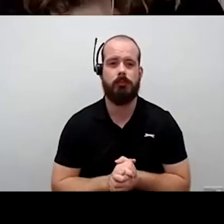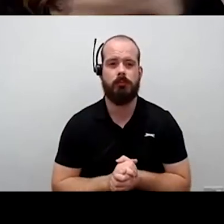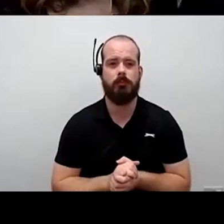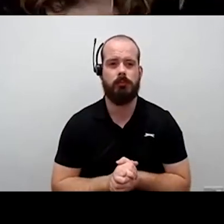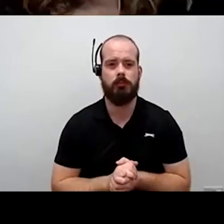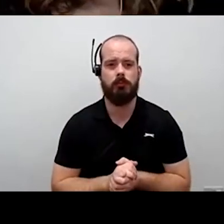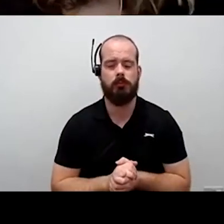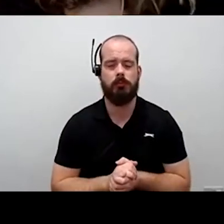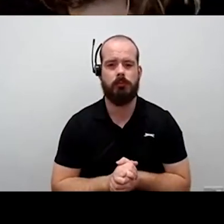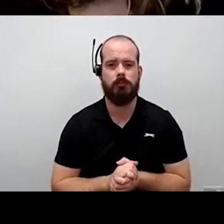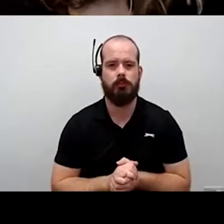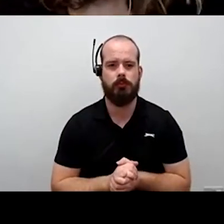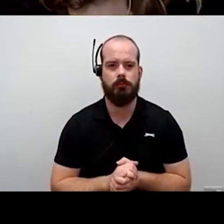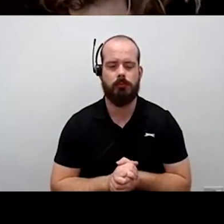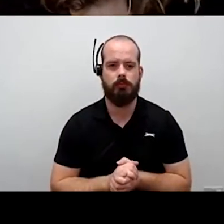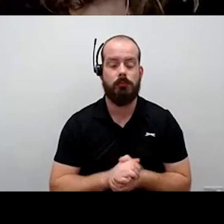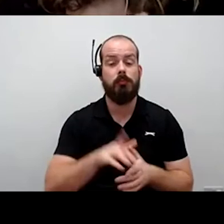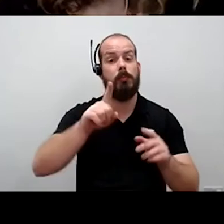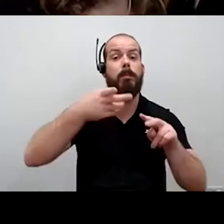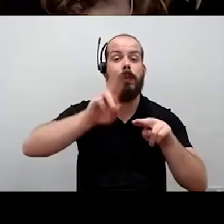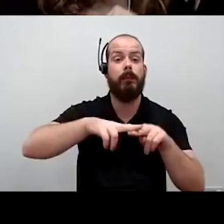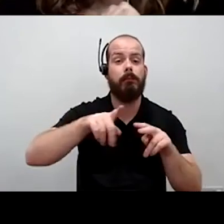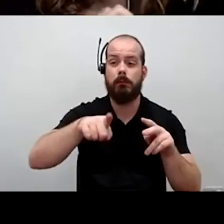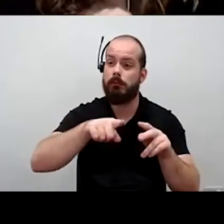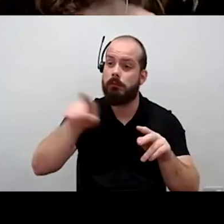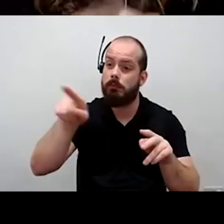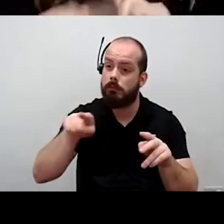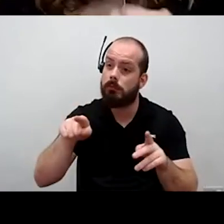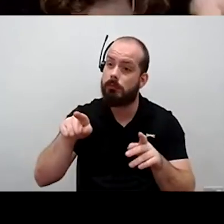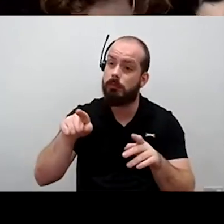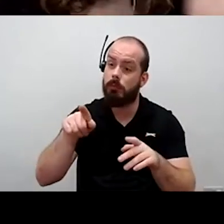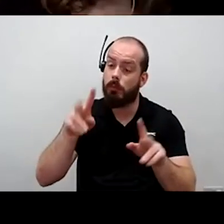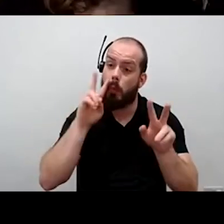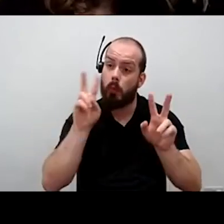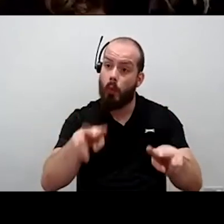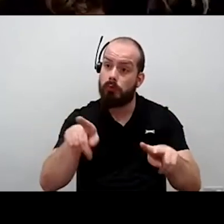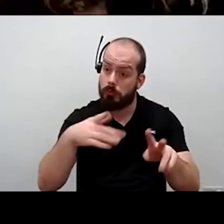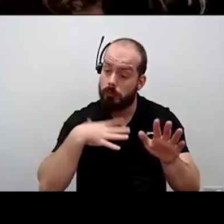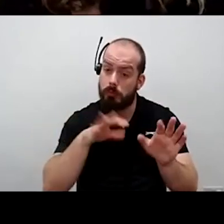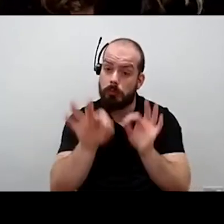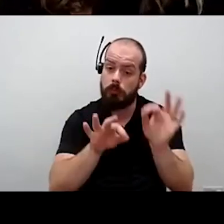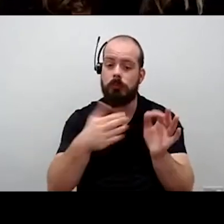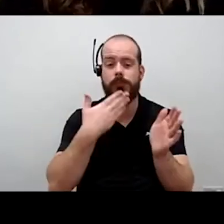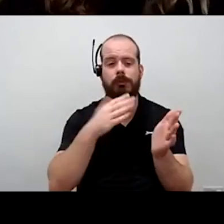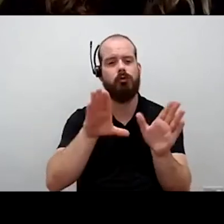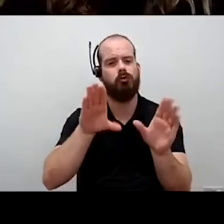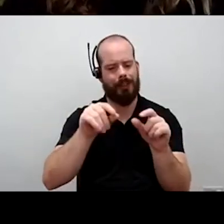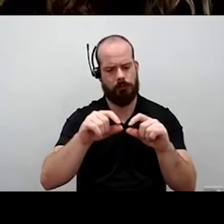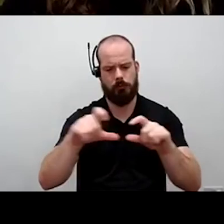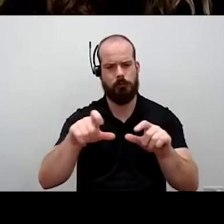before we have some central questions. And if anyone listening has got any key questions, do put them in the chat so we can start asking them.